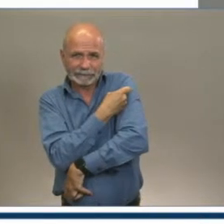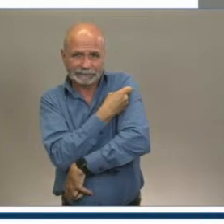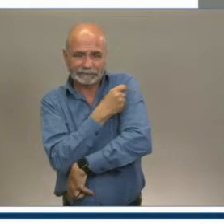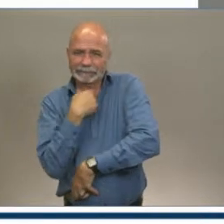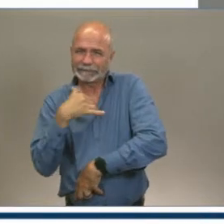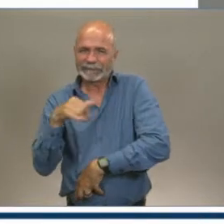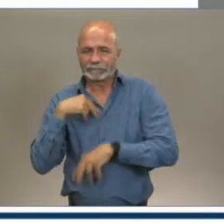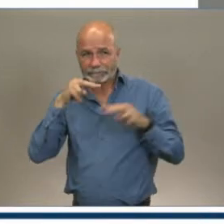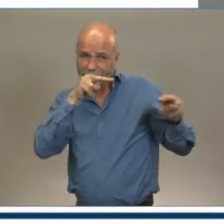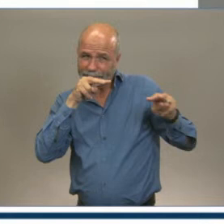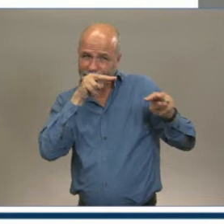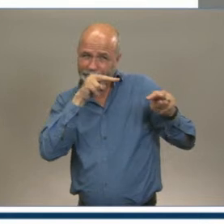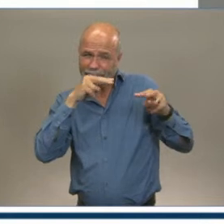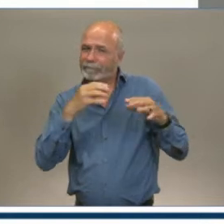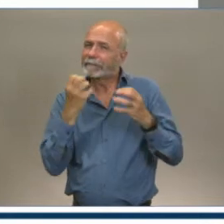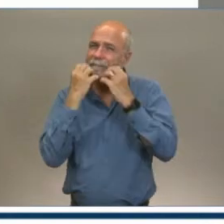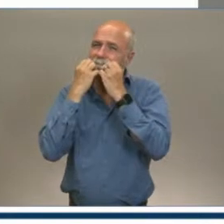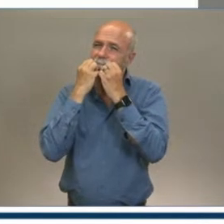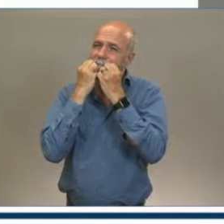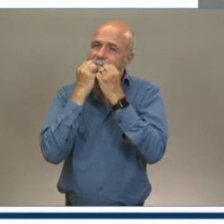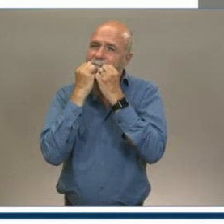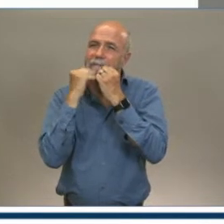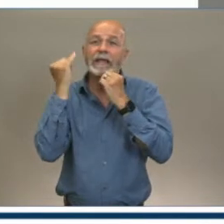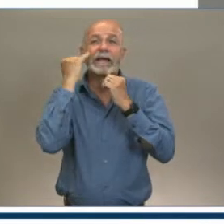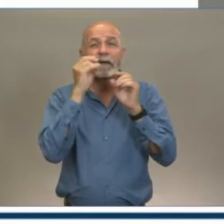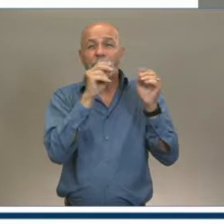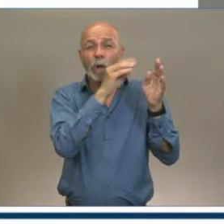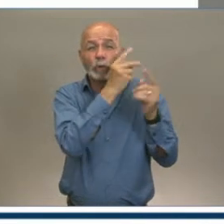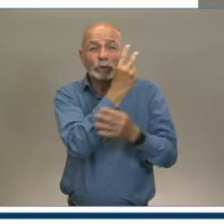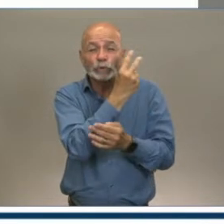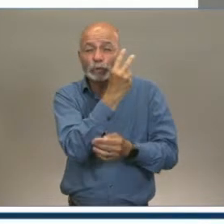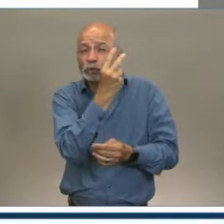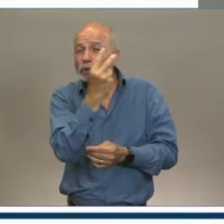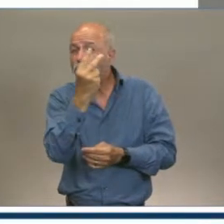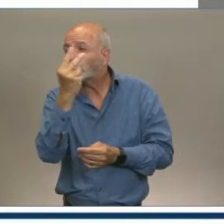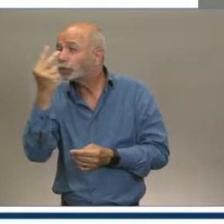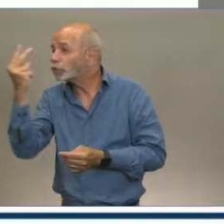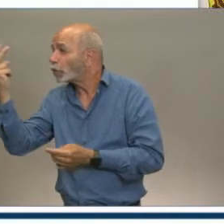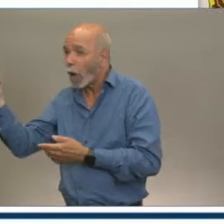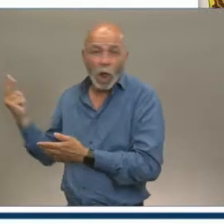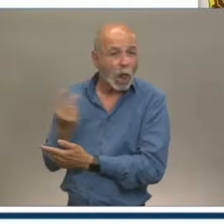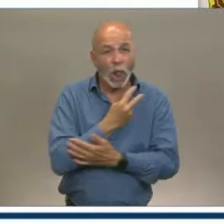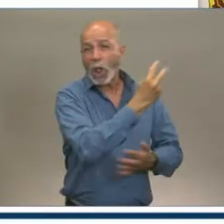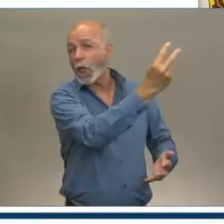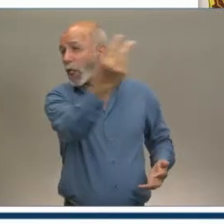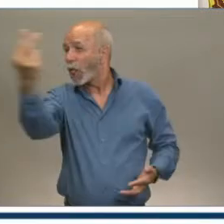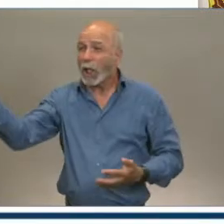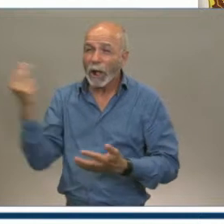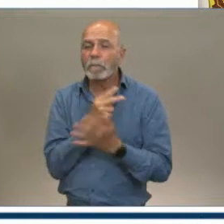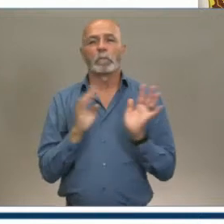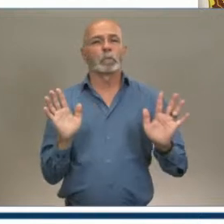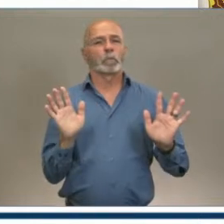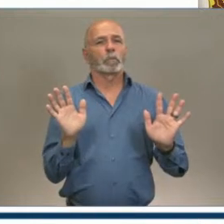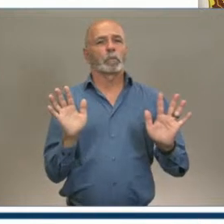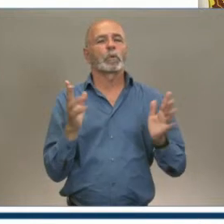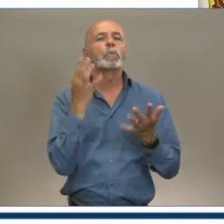until we build up a sufficient level of Nova Scotians with 2 doses of vaccine. Let's jump back to Preston Mulligan. Preston, are you